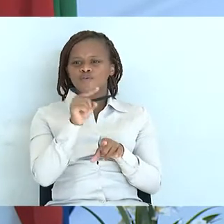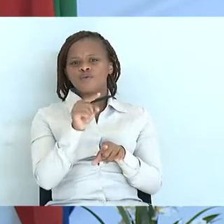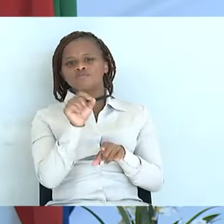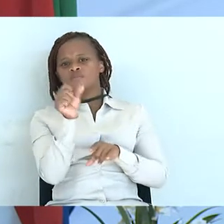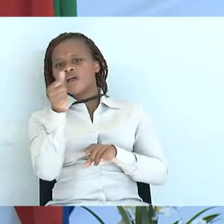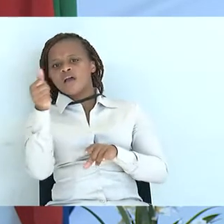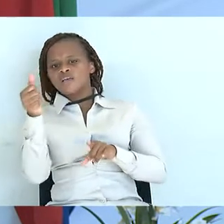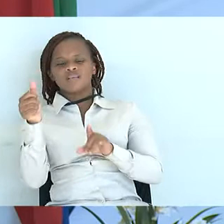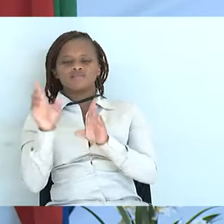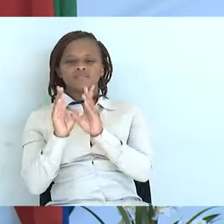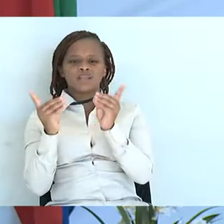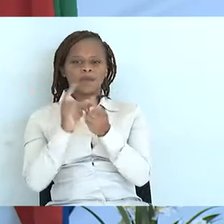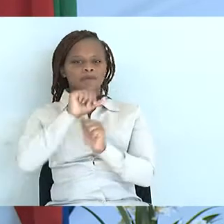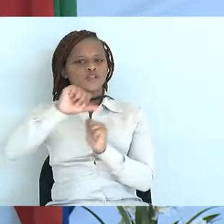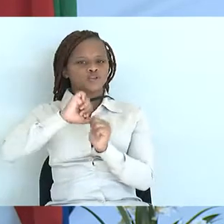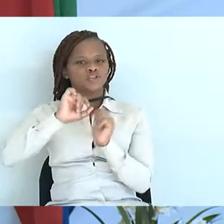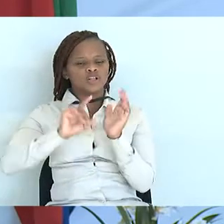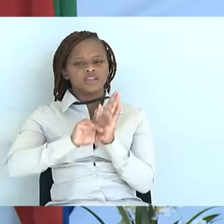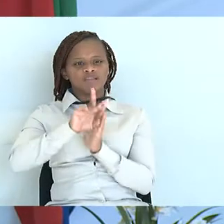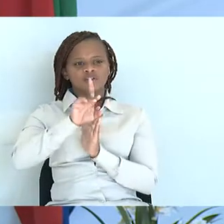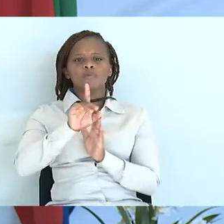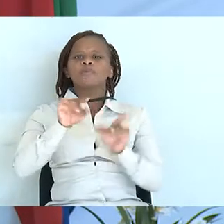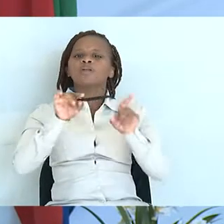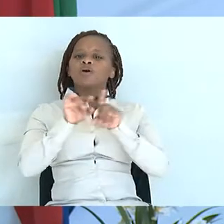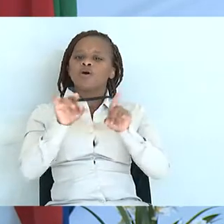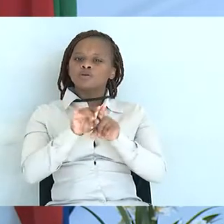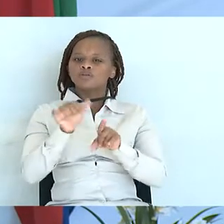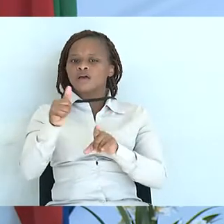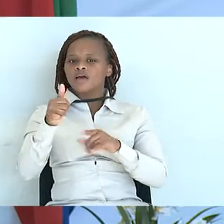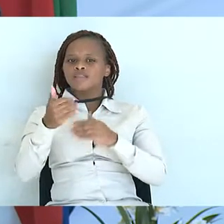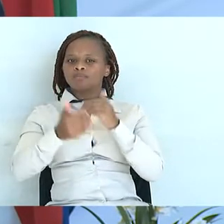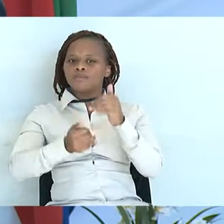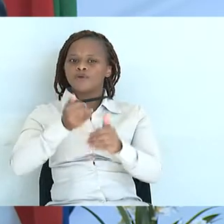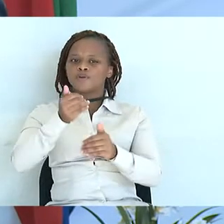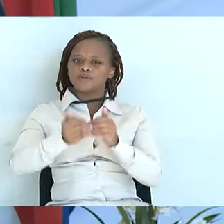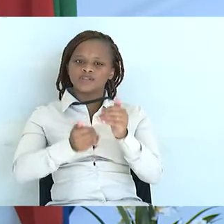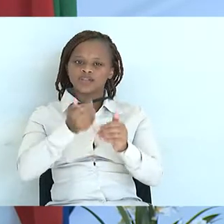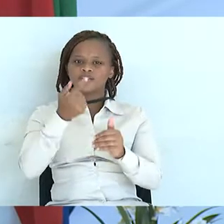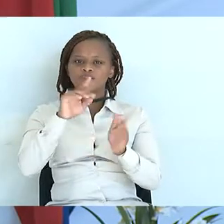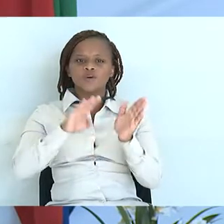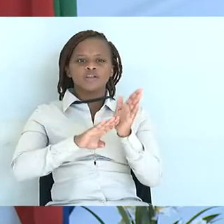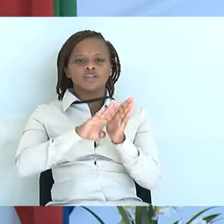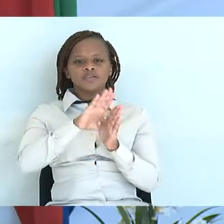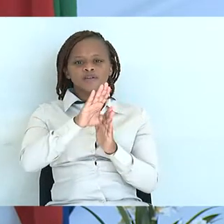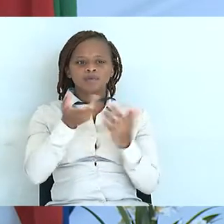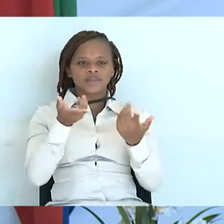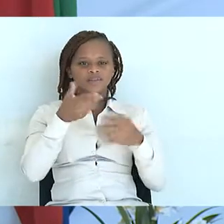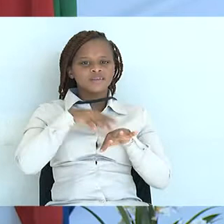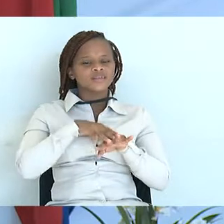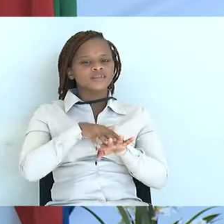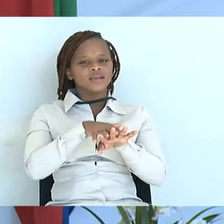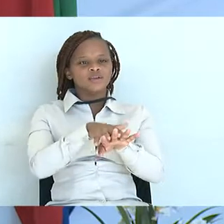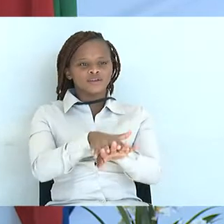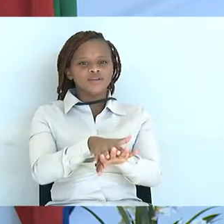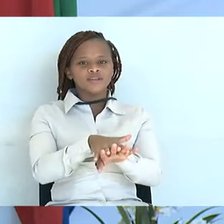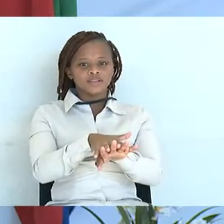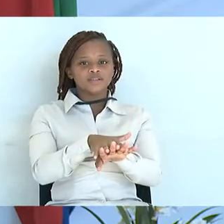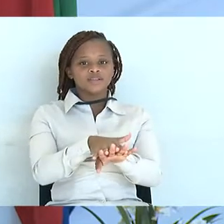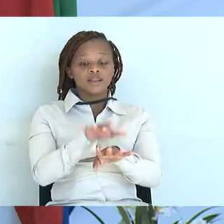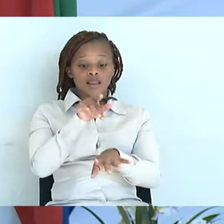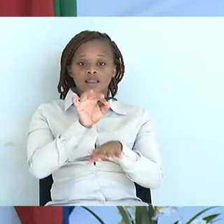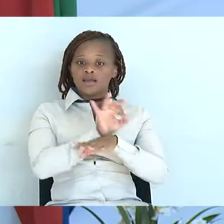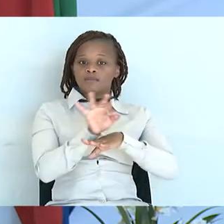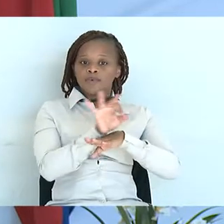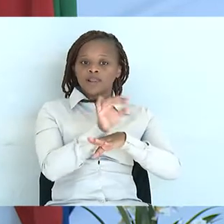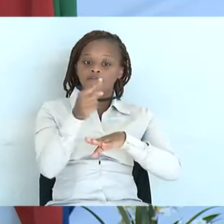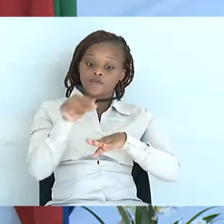to. We have also started a process toward the development of the integrated master plan for the